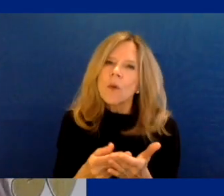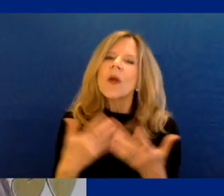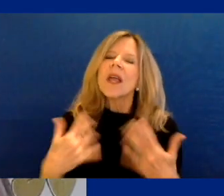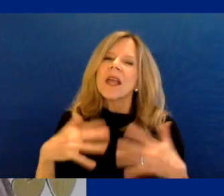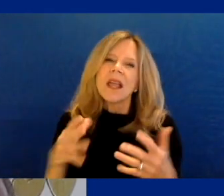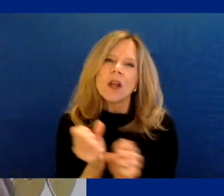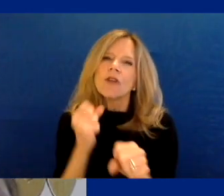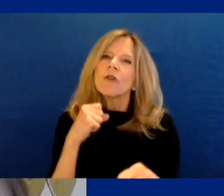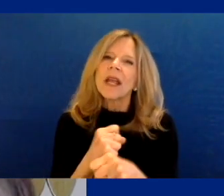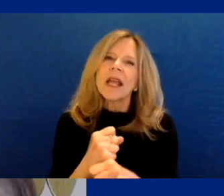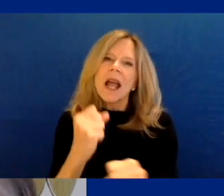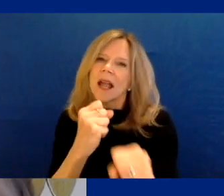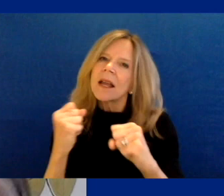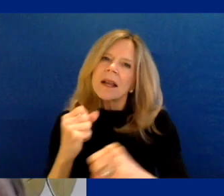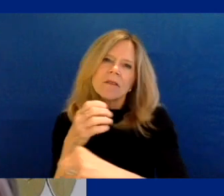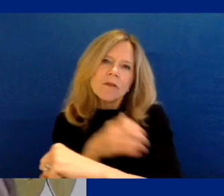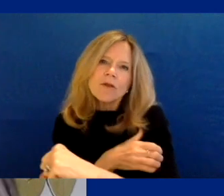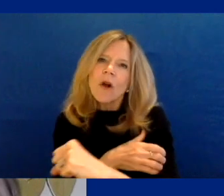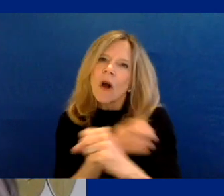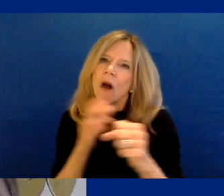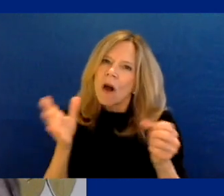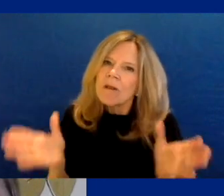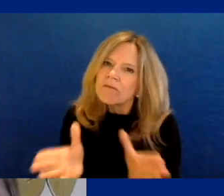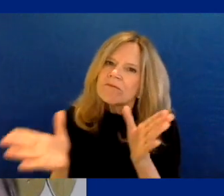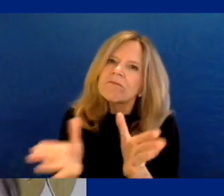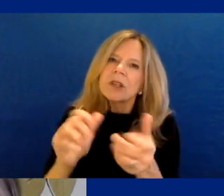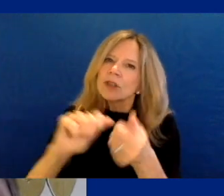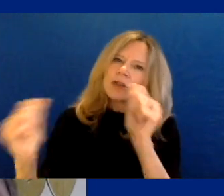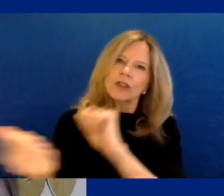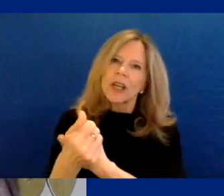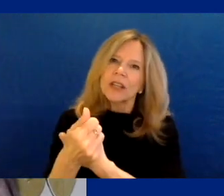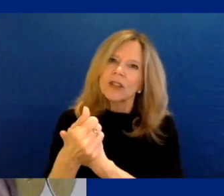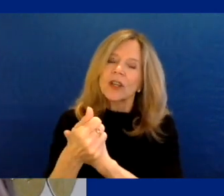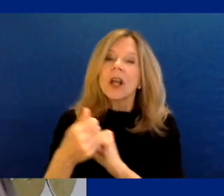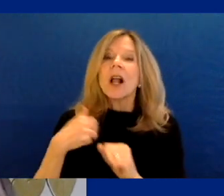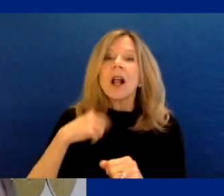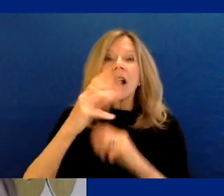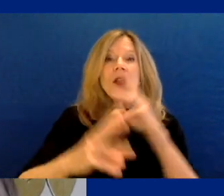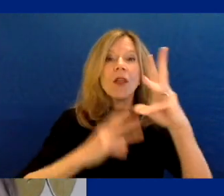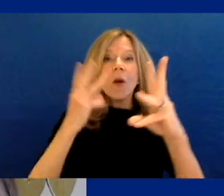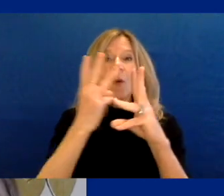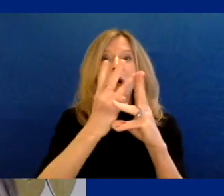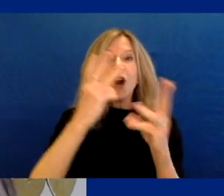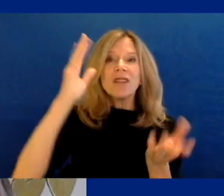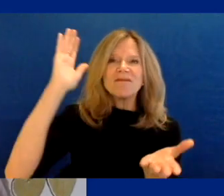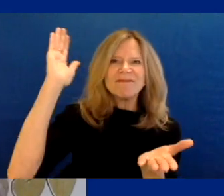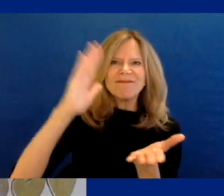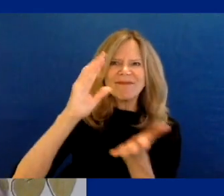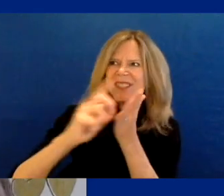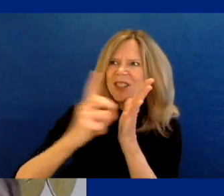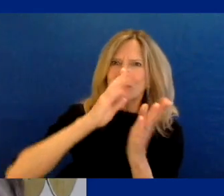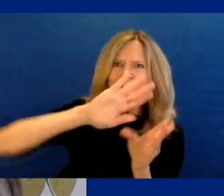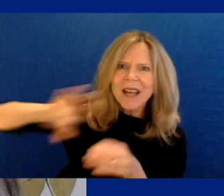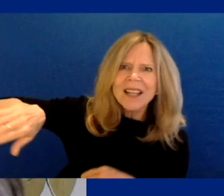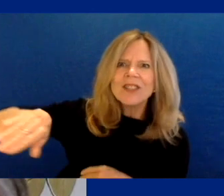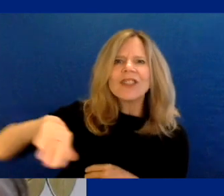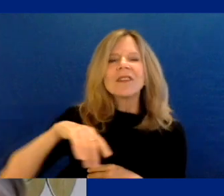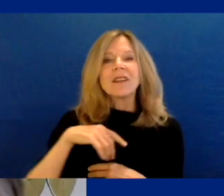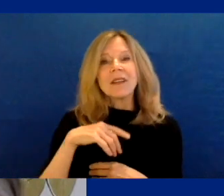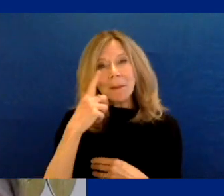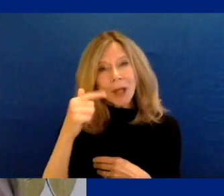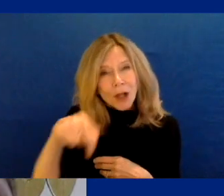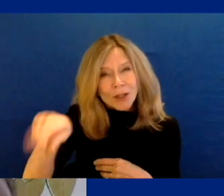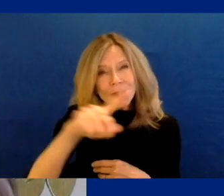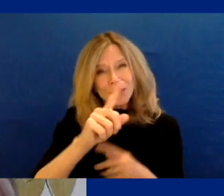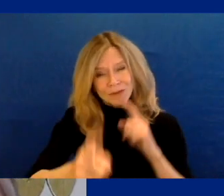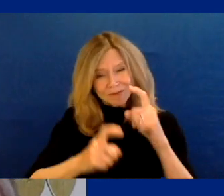create a world where women leaders live free of violence and discrimination and can thrive. Because of your radical